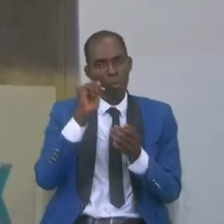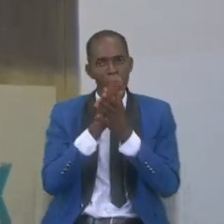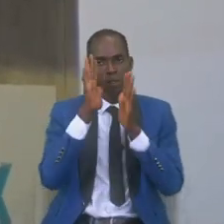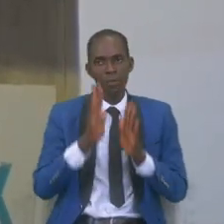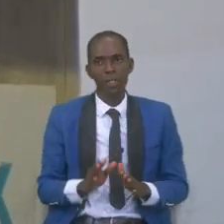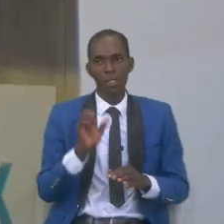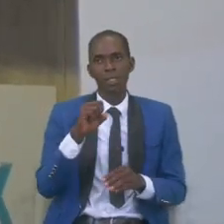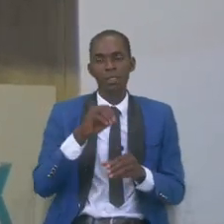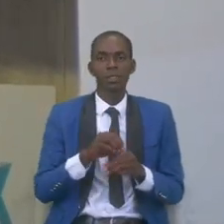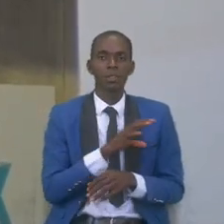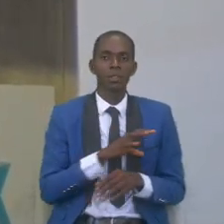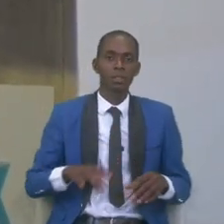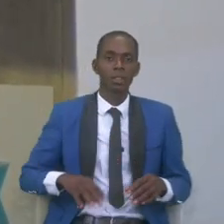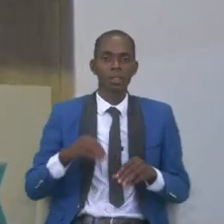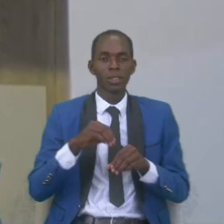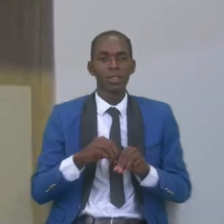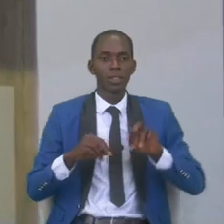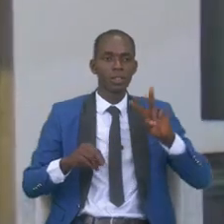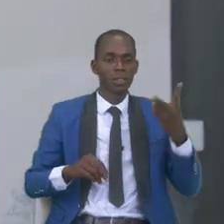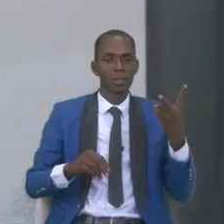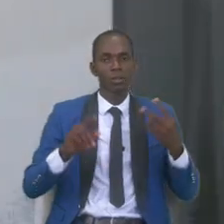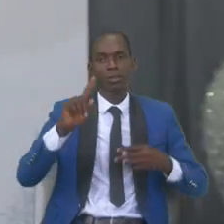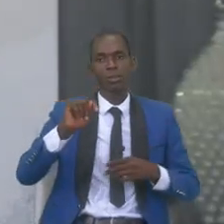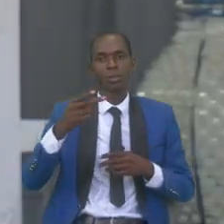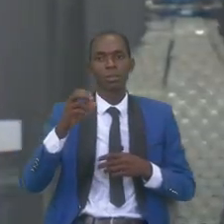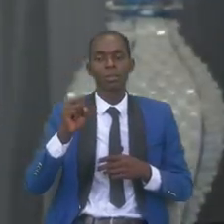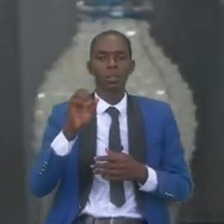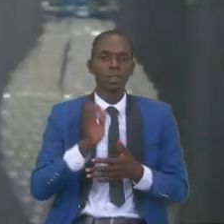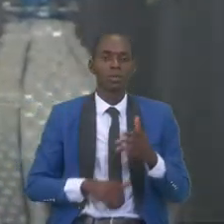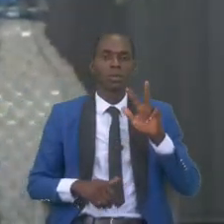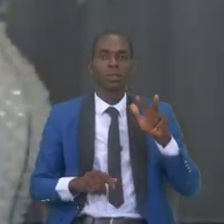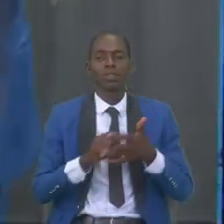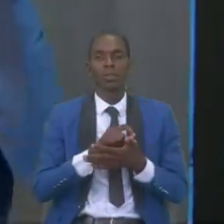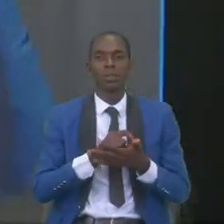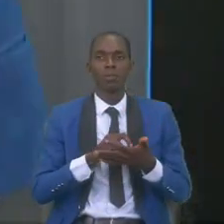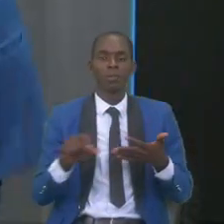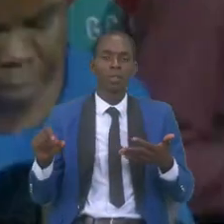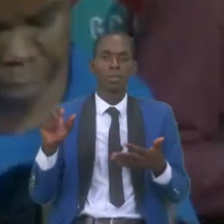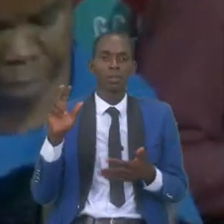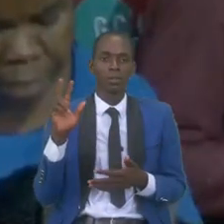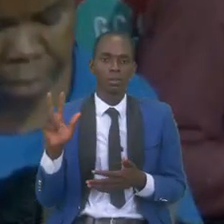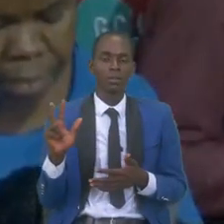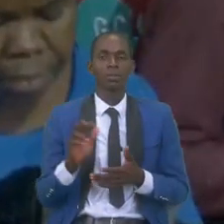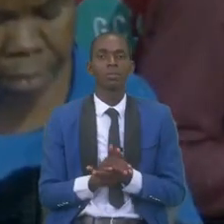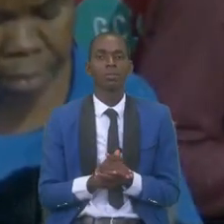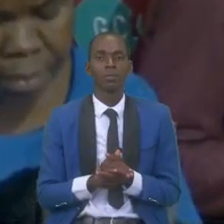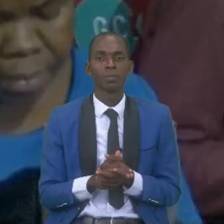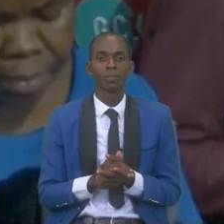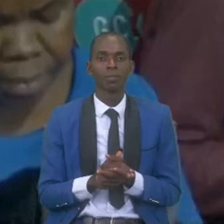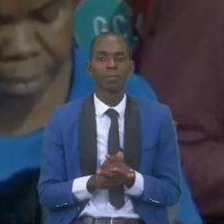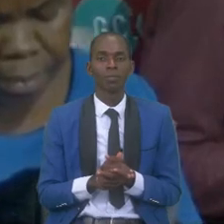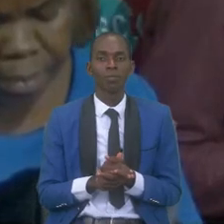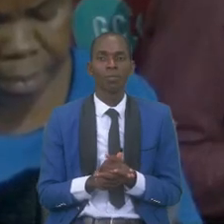2 Thessalonians chapter 3, and we're looking at verse 3. 2 Thessalonians chapter 3, we're looking at verse 3. But the Lord